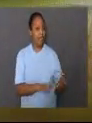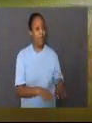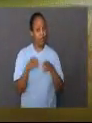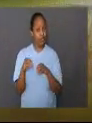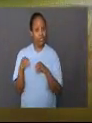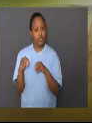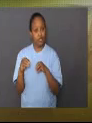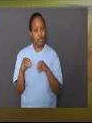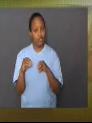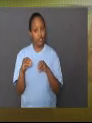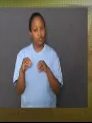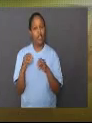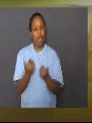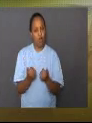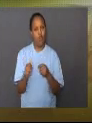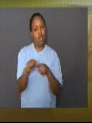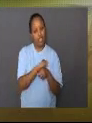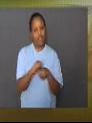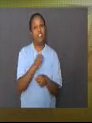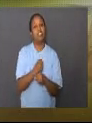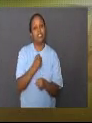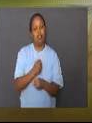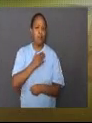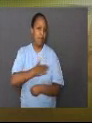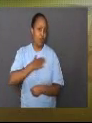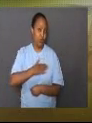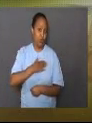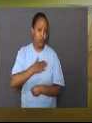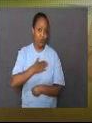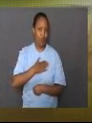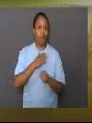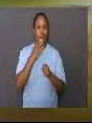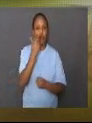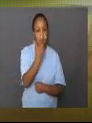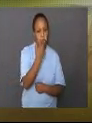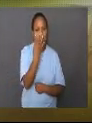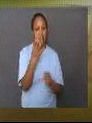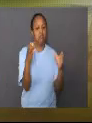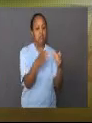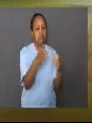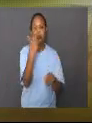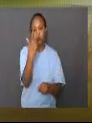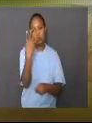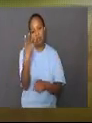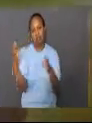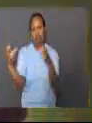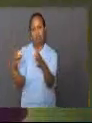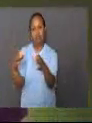Students, let us do an activity. Please form groups of 3 or